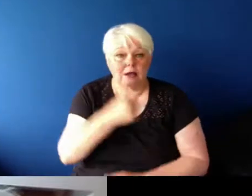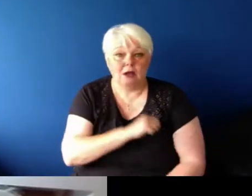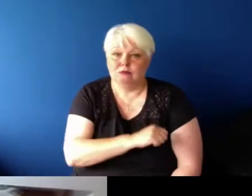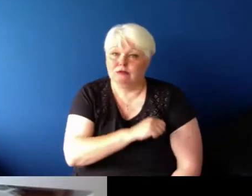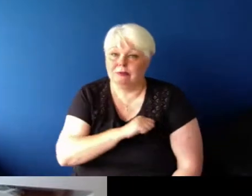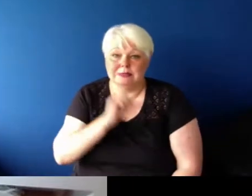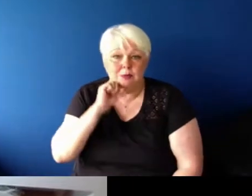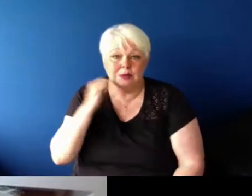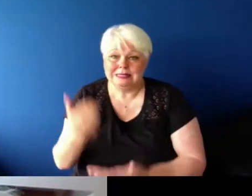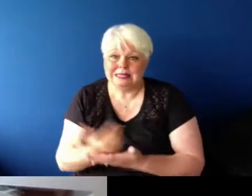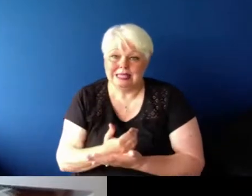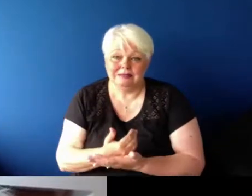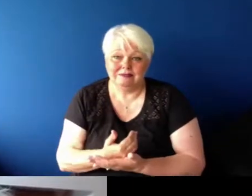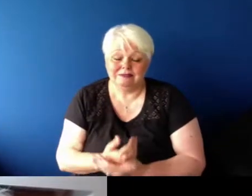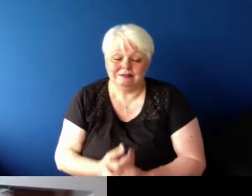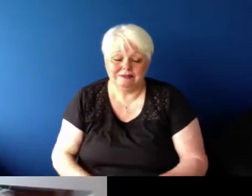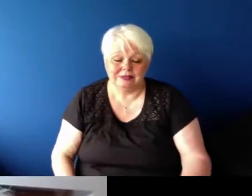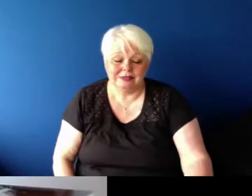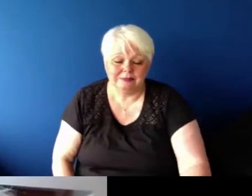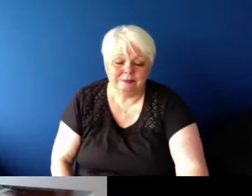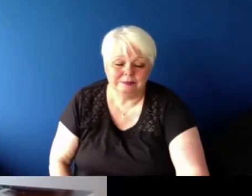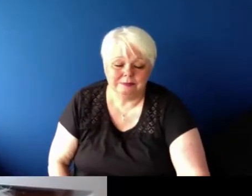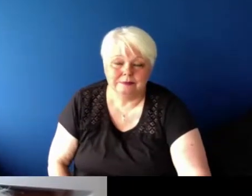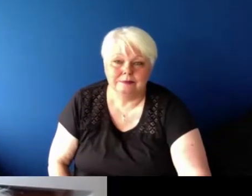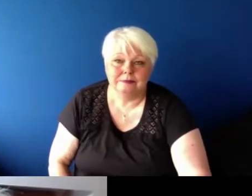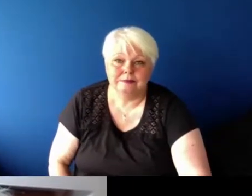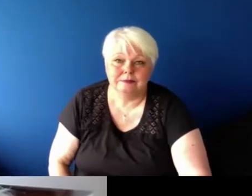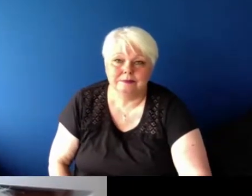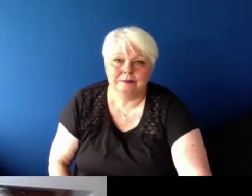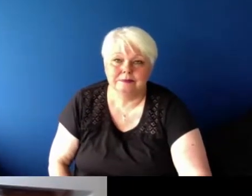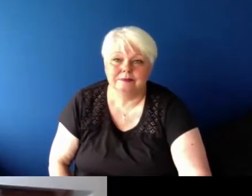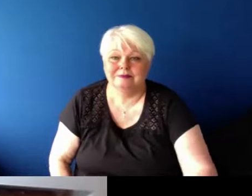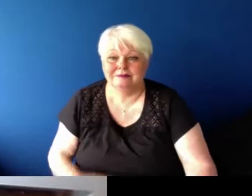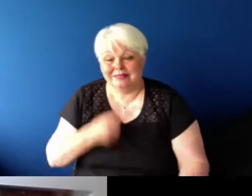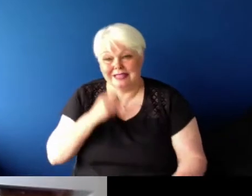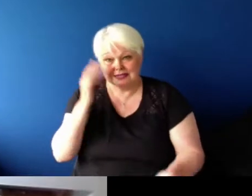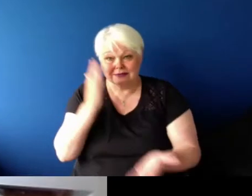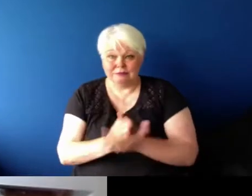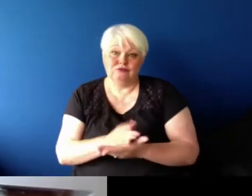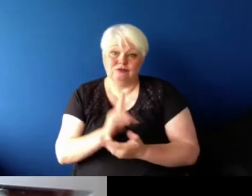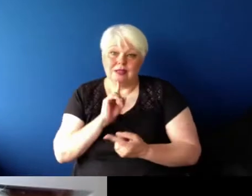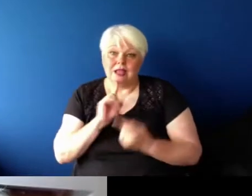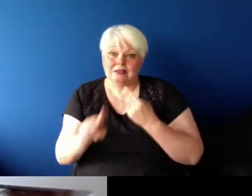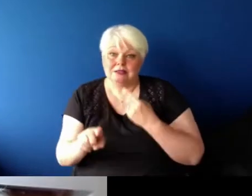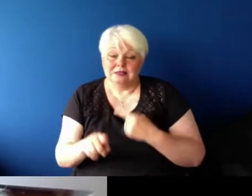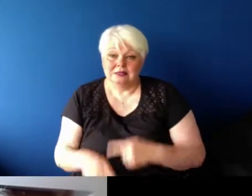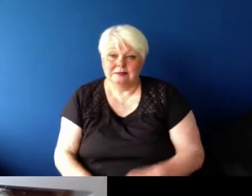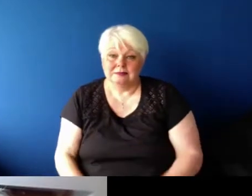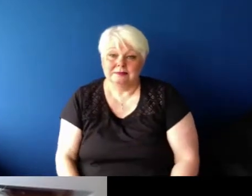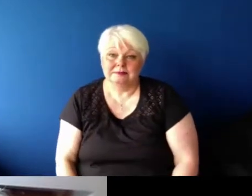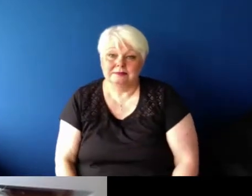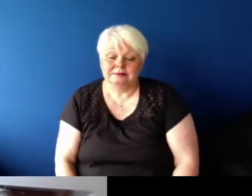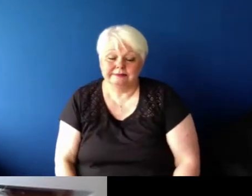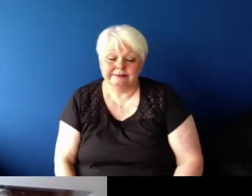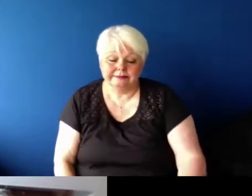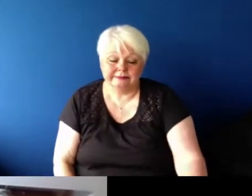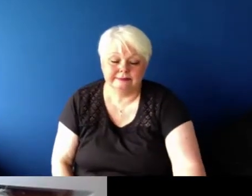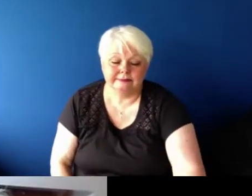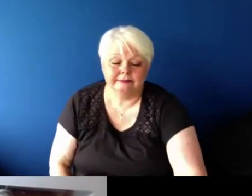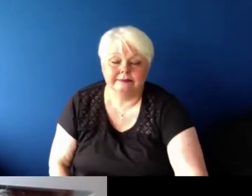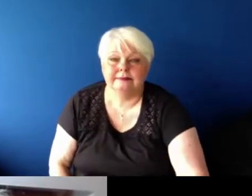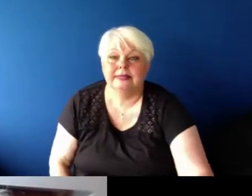safe. No. Well, that's really authentic answer. That's it's our hope and prayer